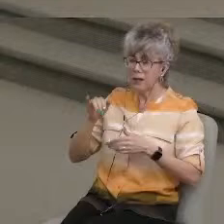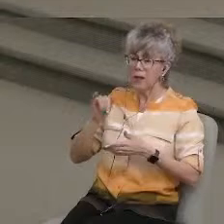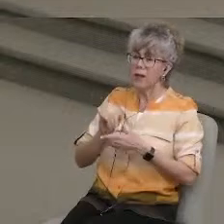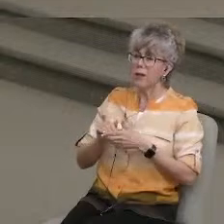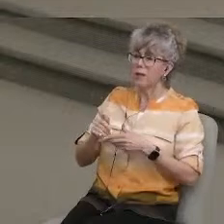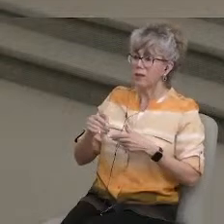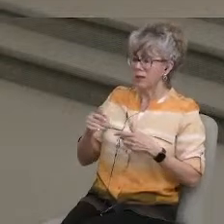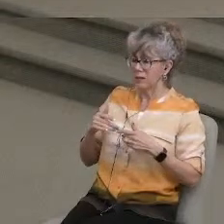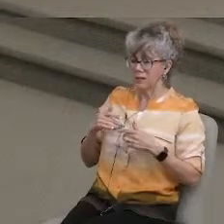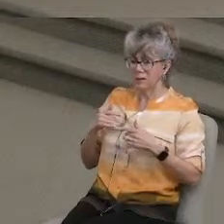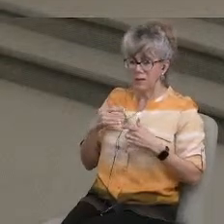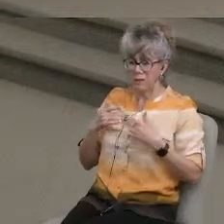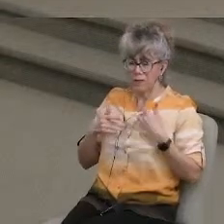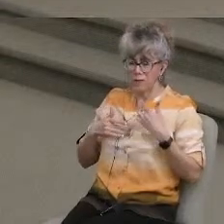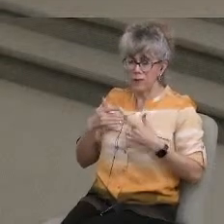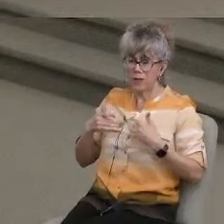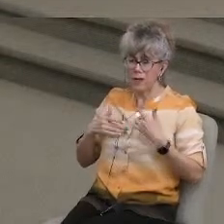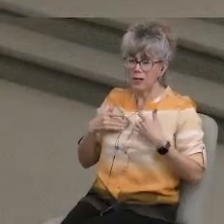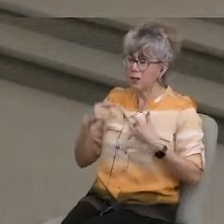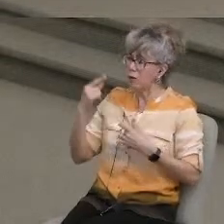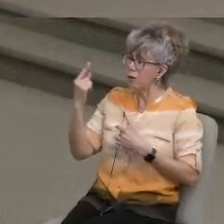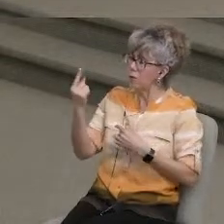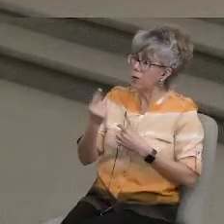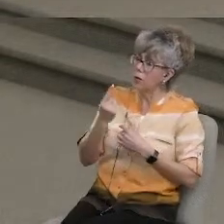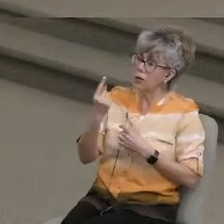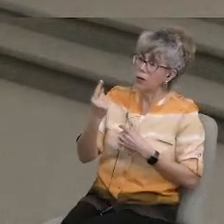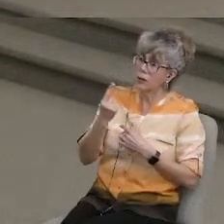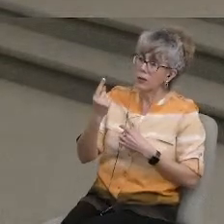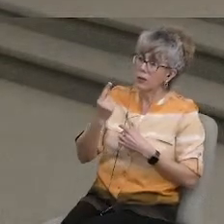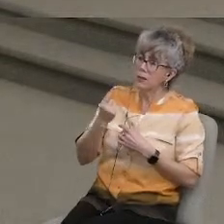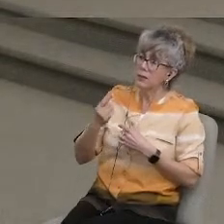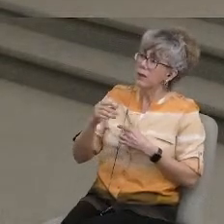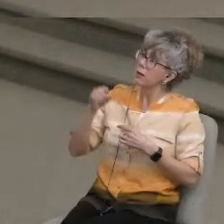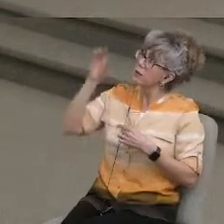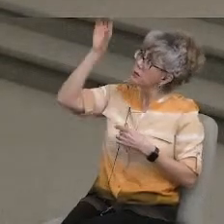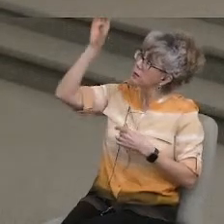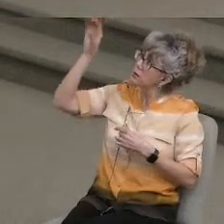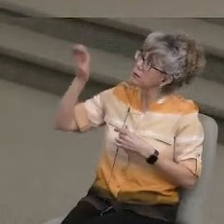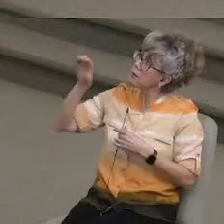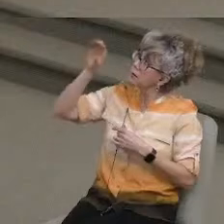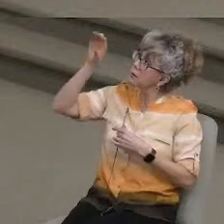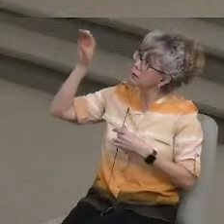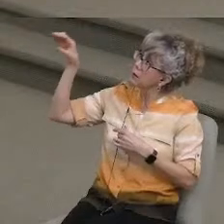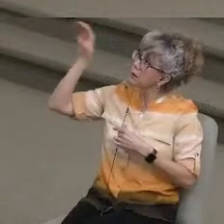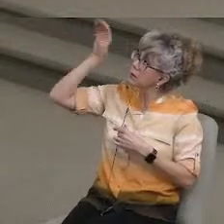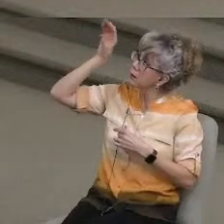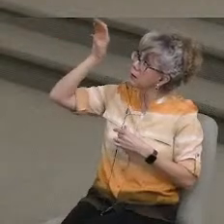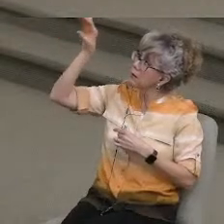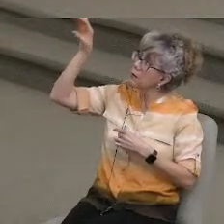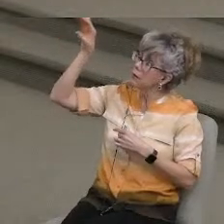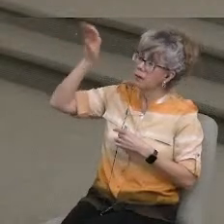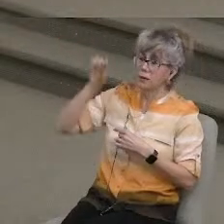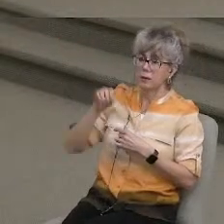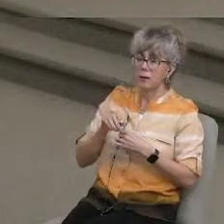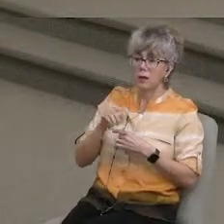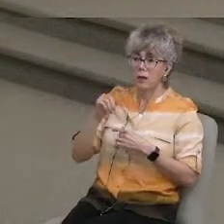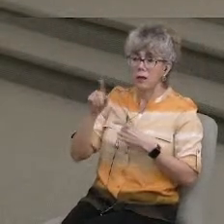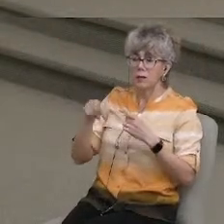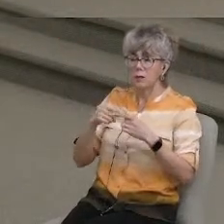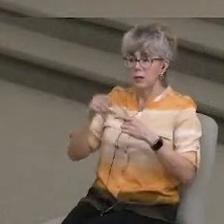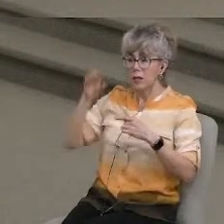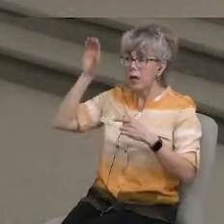sense of loneliness as he hung on that cross? As Jesus hung in